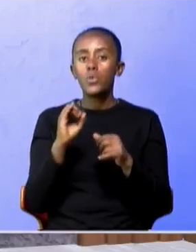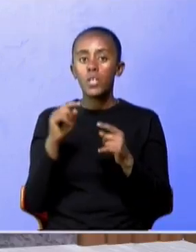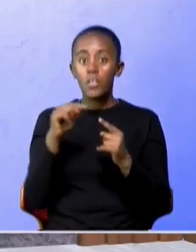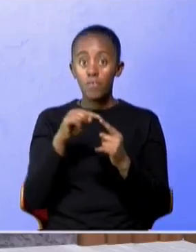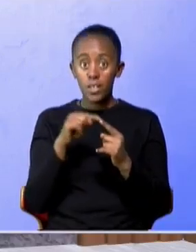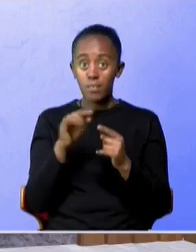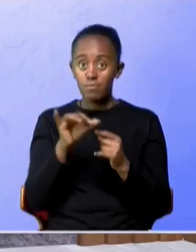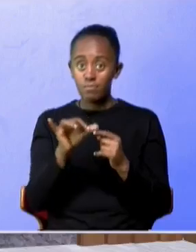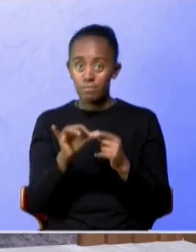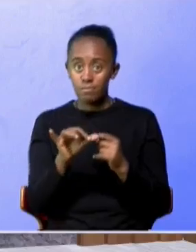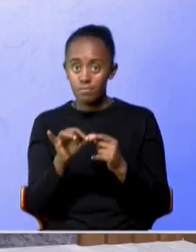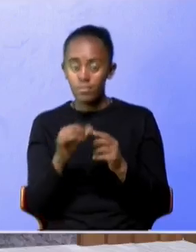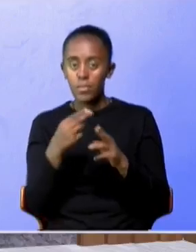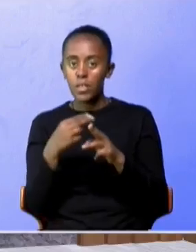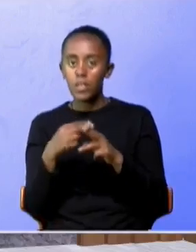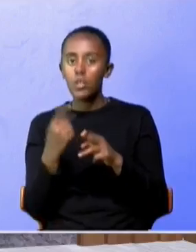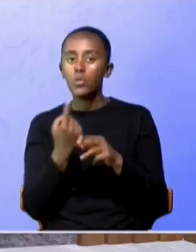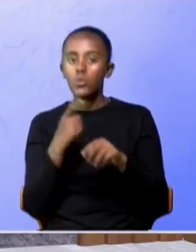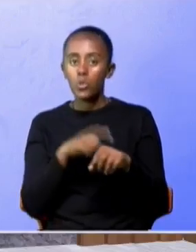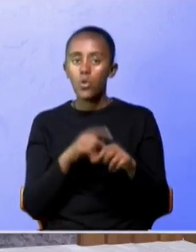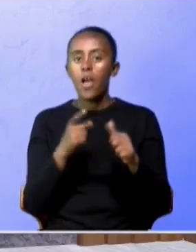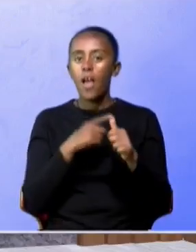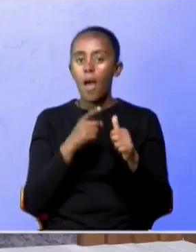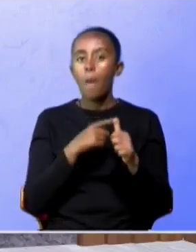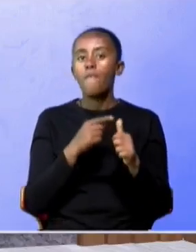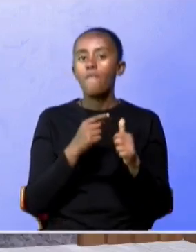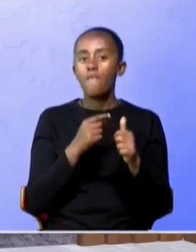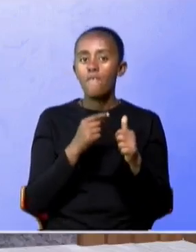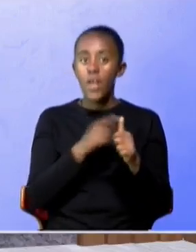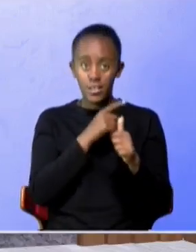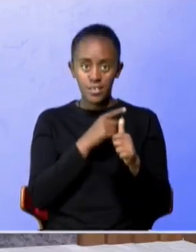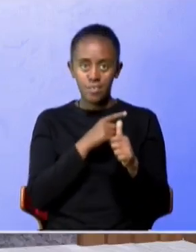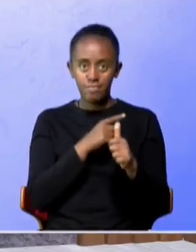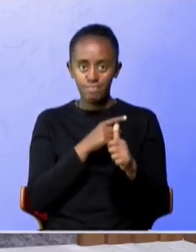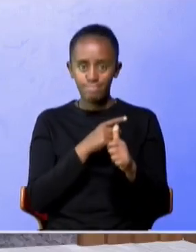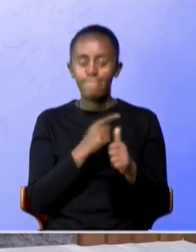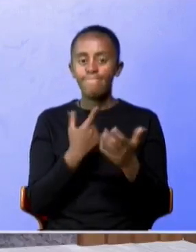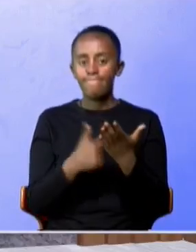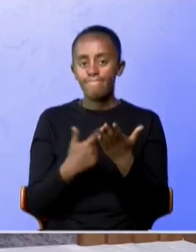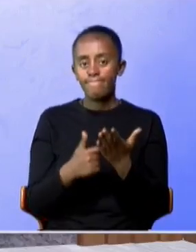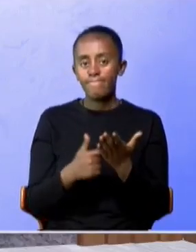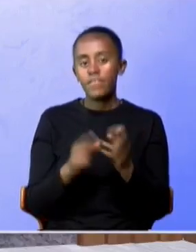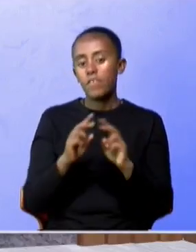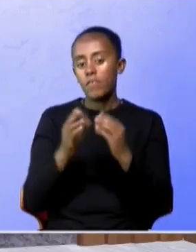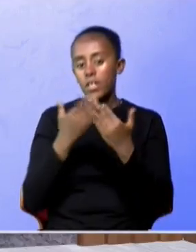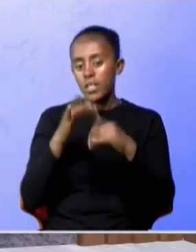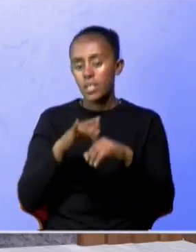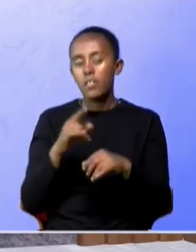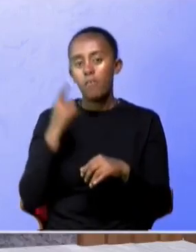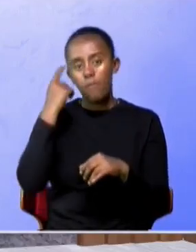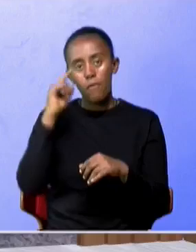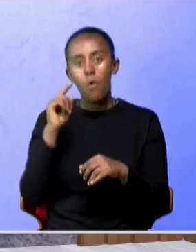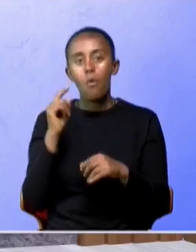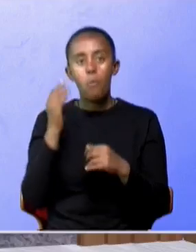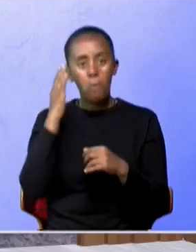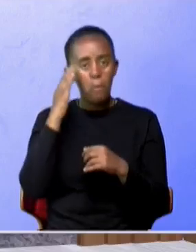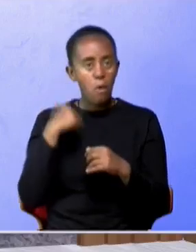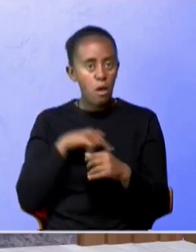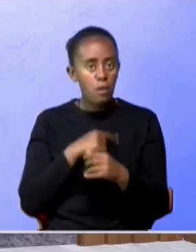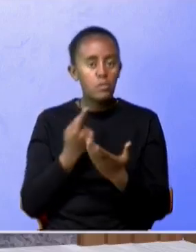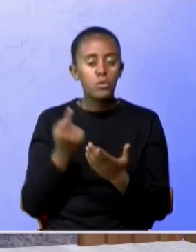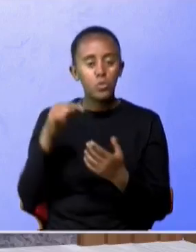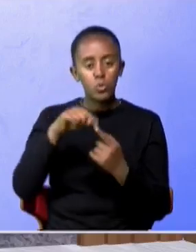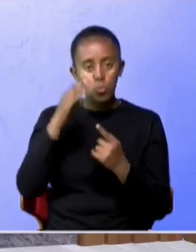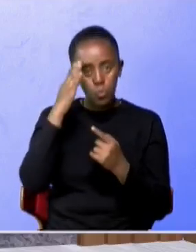as nouns, they usually come first. If that is the case, it is very easy for us to know that